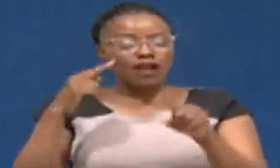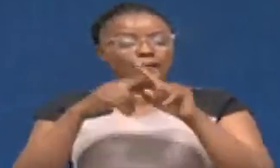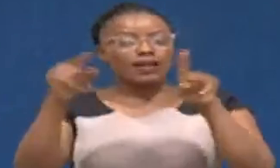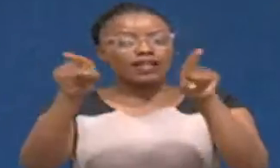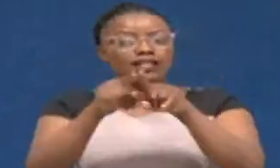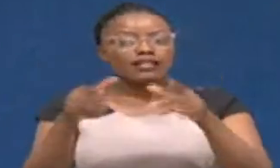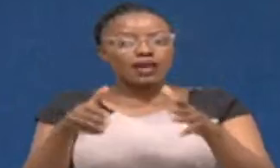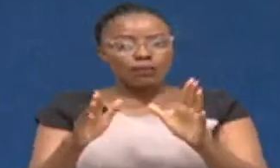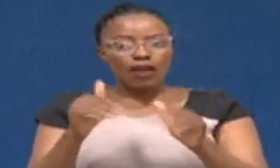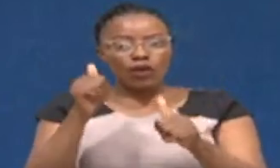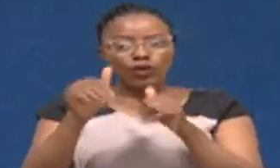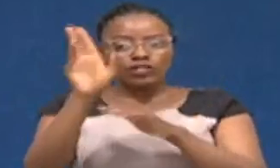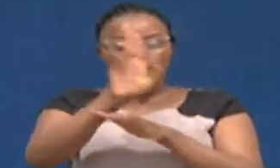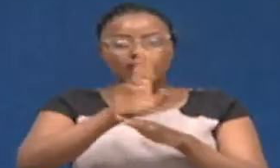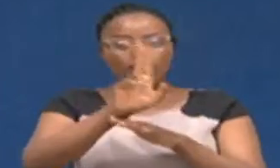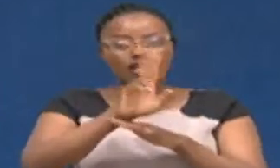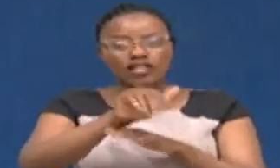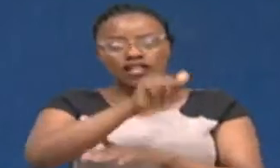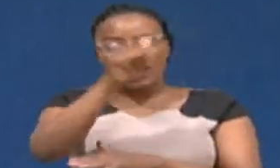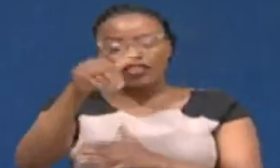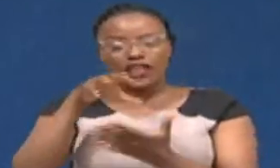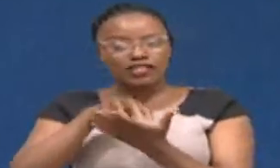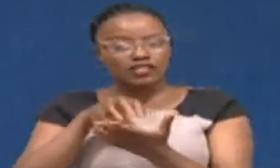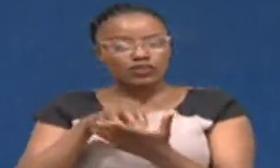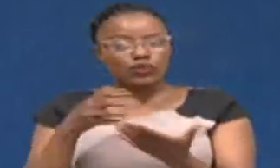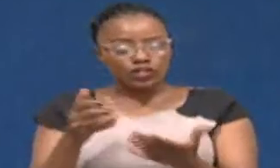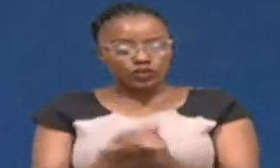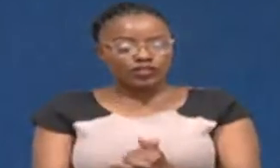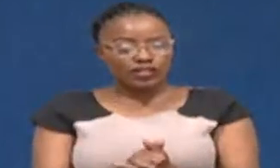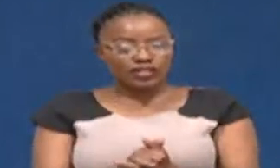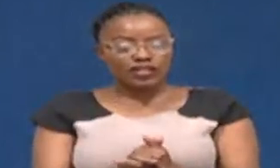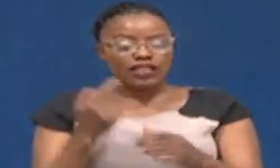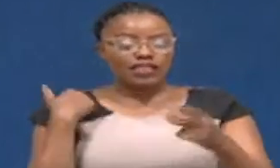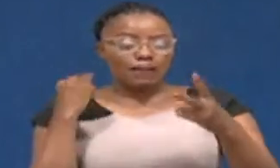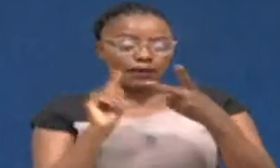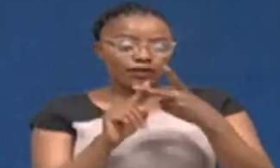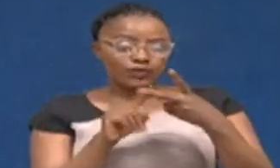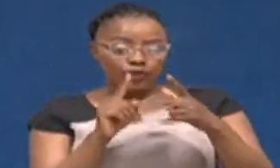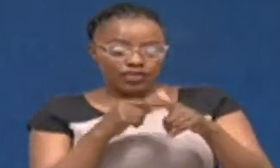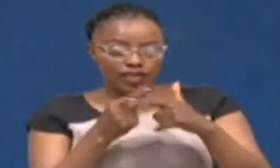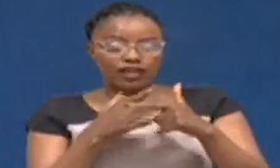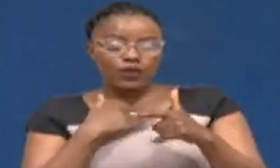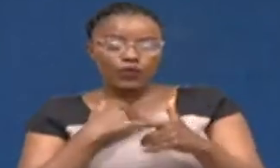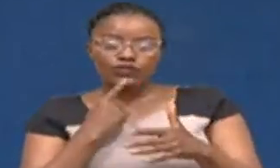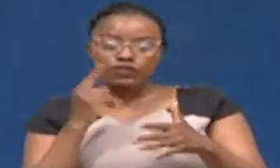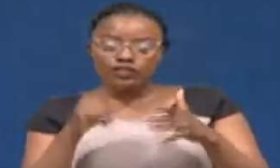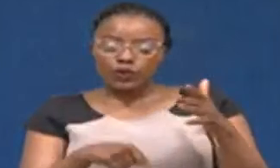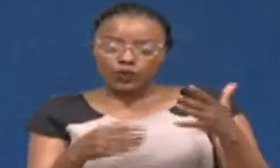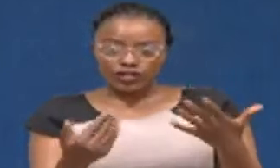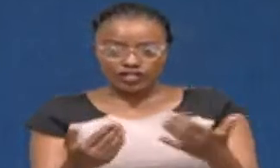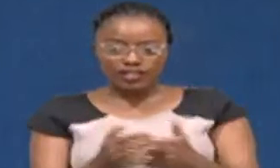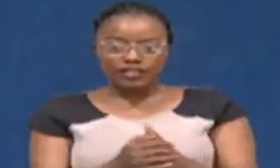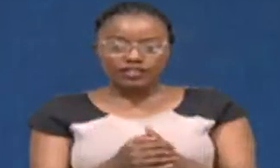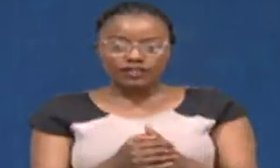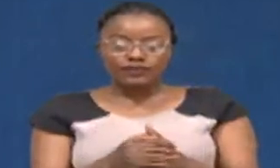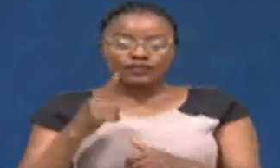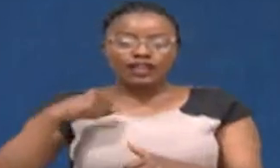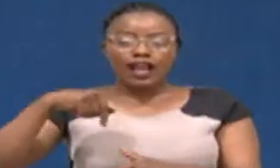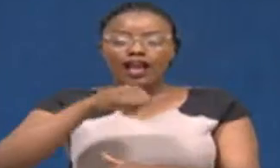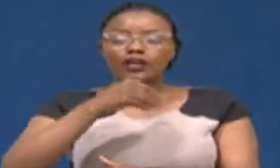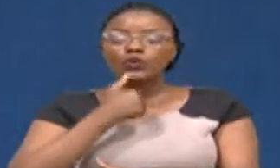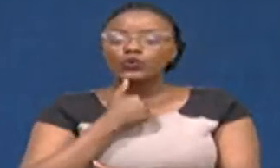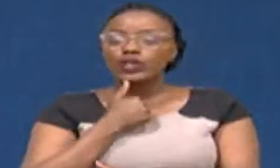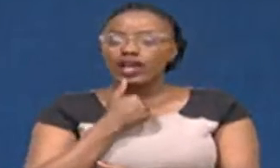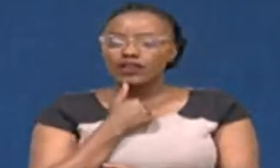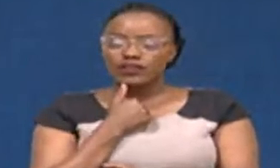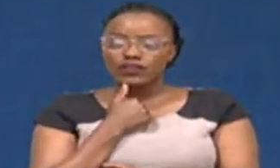same way when it's used in other situations. Yeah. Secondly, I wanted to say that we have